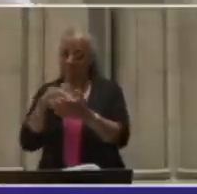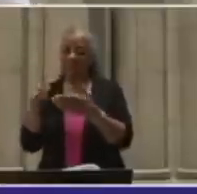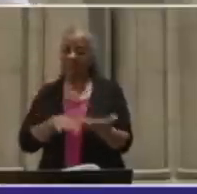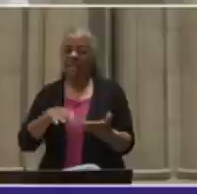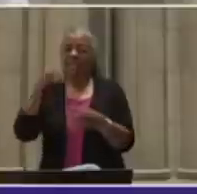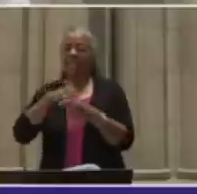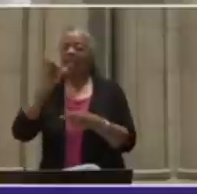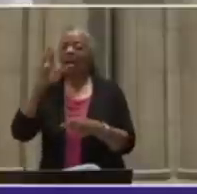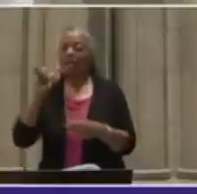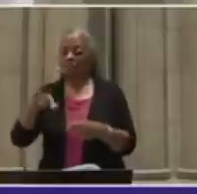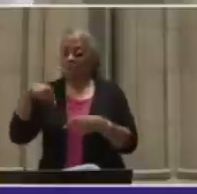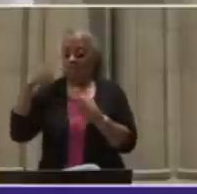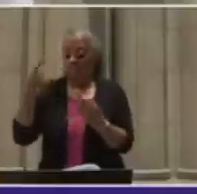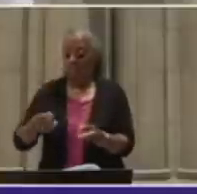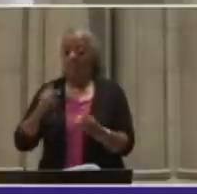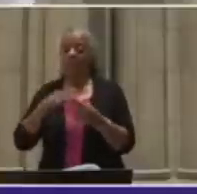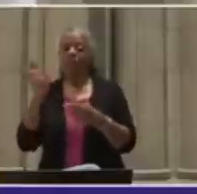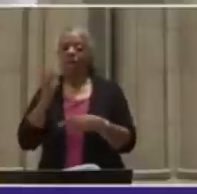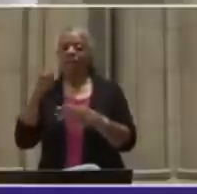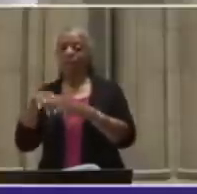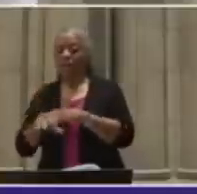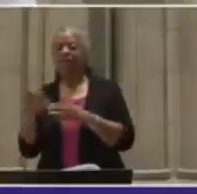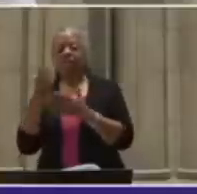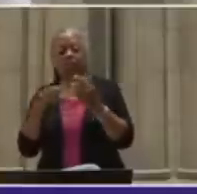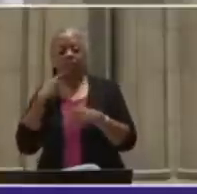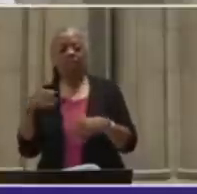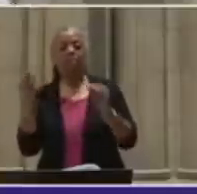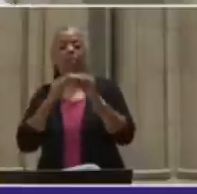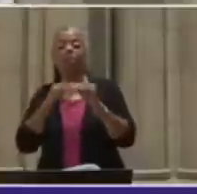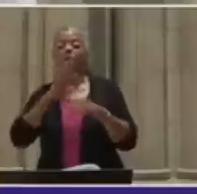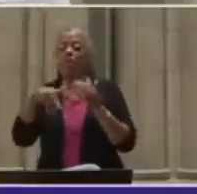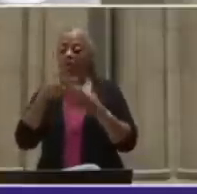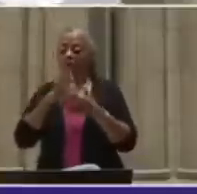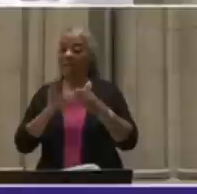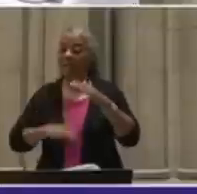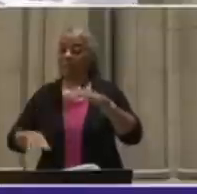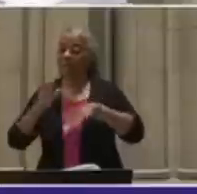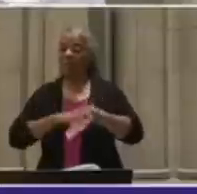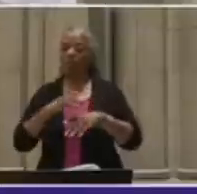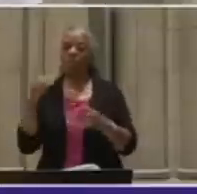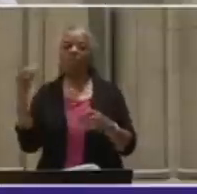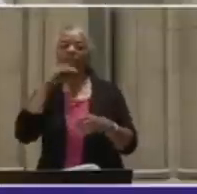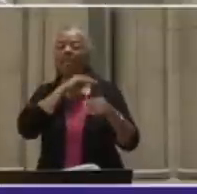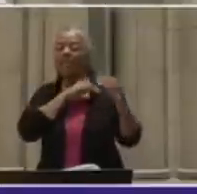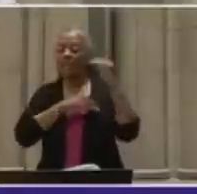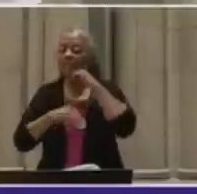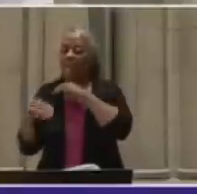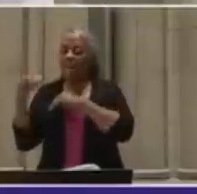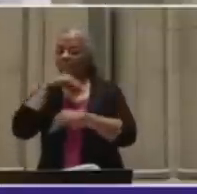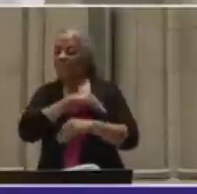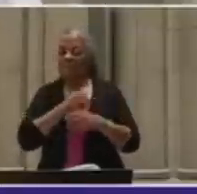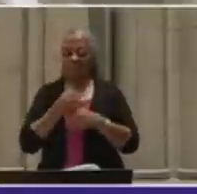the U.S. invasion in 2003, some say more, all of it based on lies that